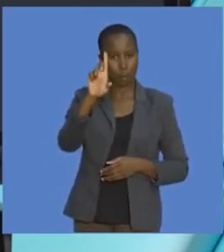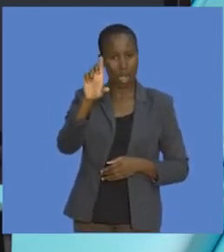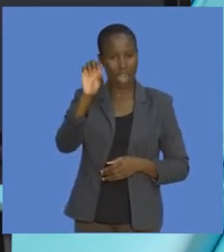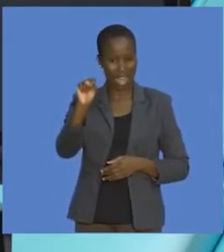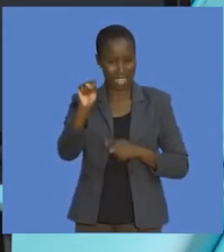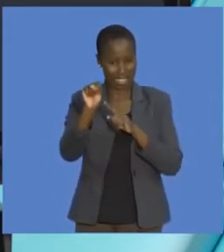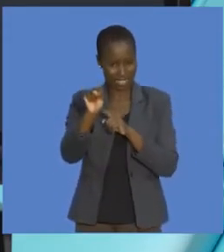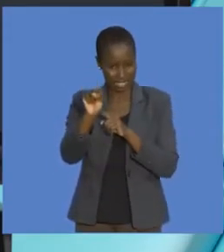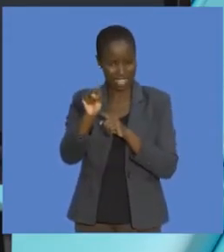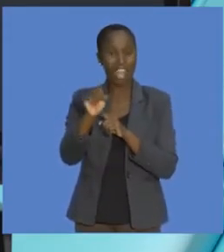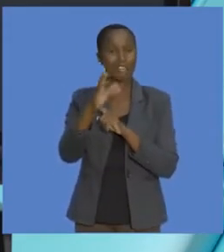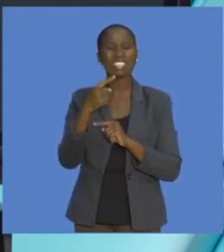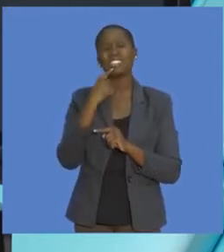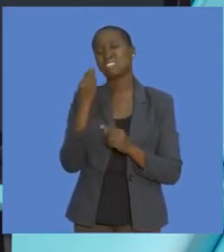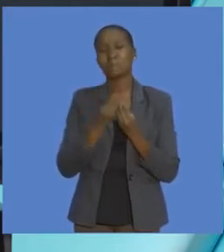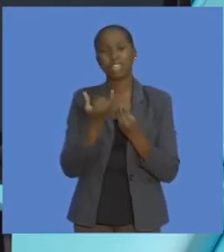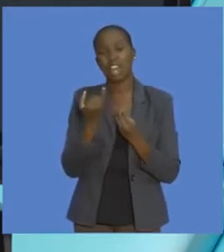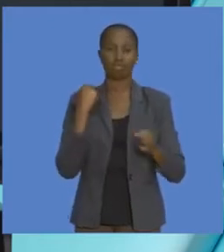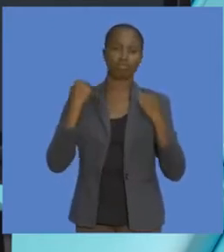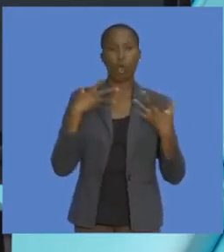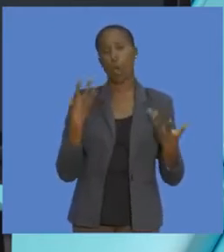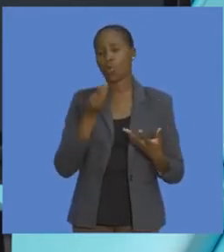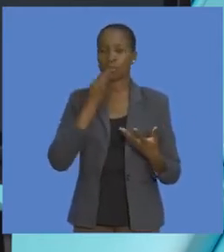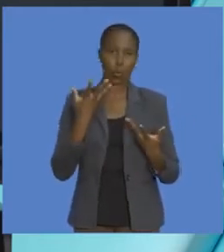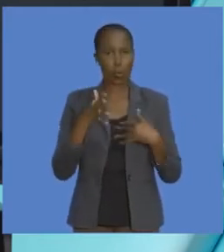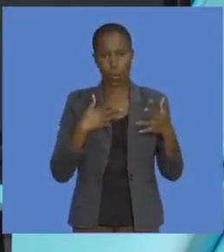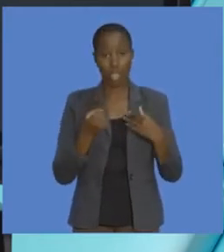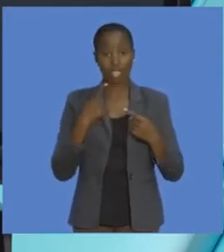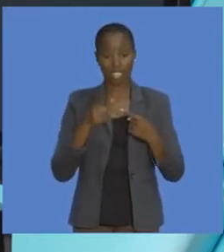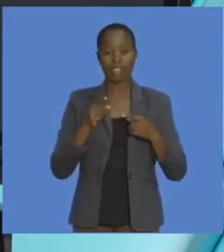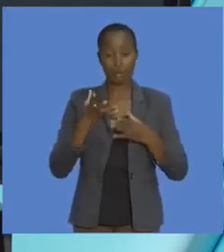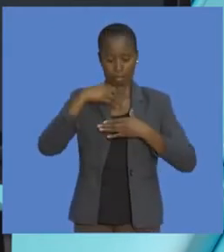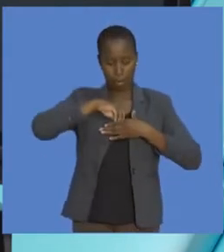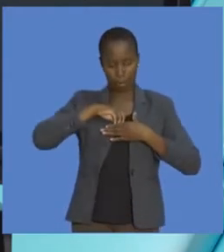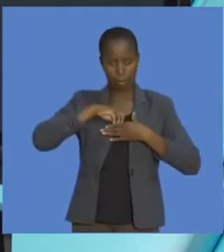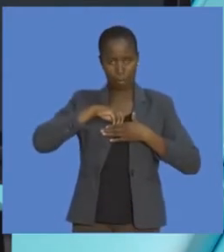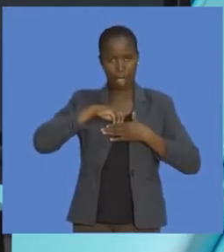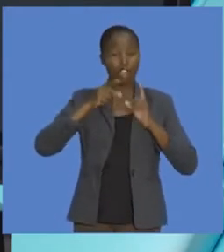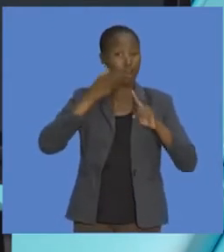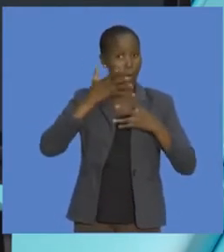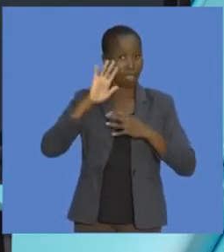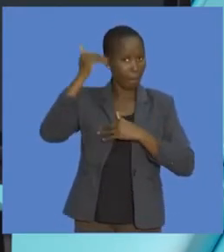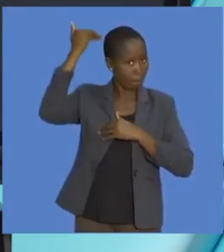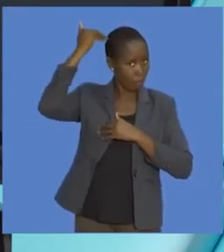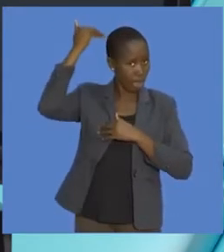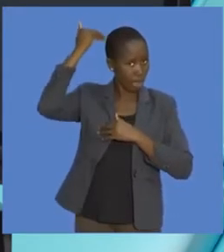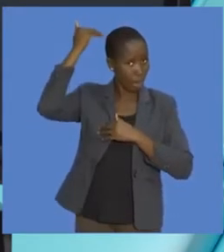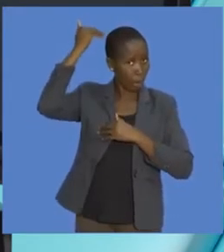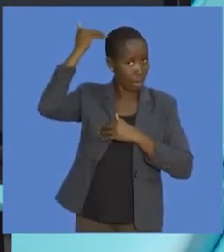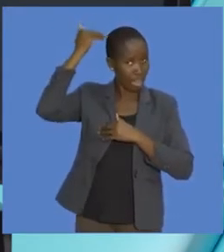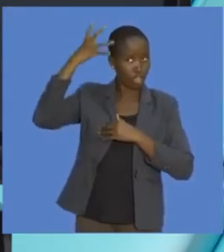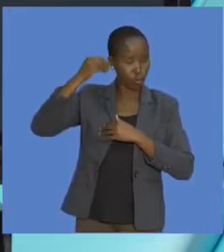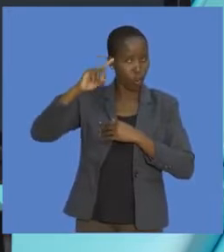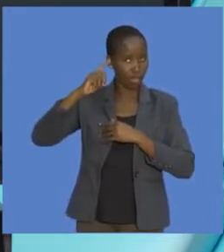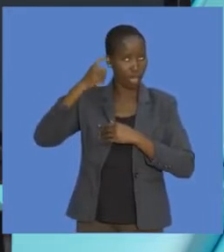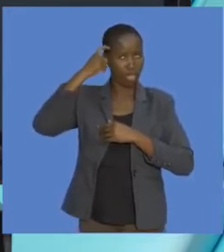often these are in the brain, but in various other parts. And then the brain will analyze the stimulus, and it'll interpret